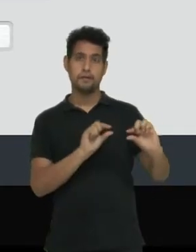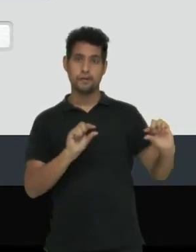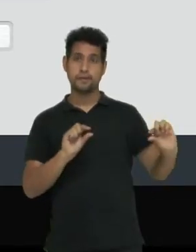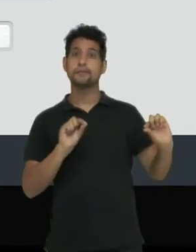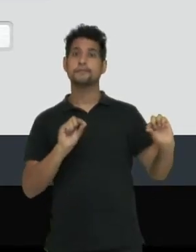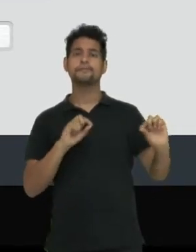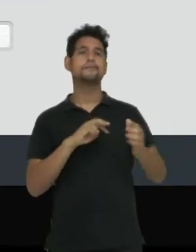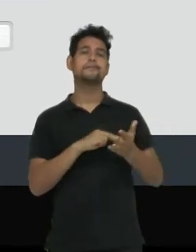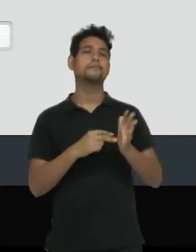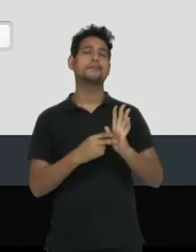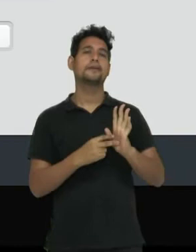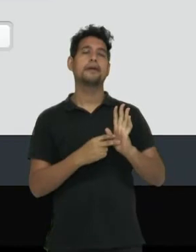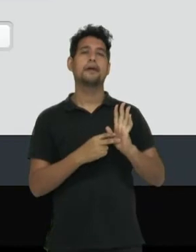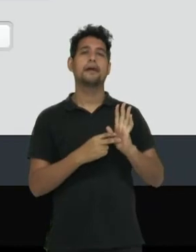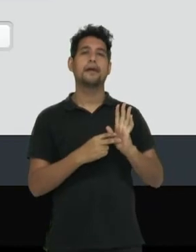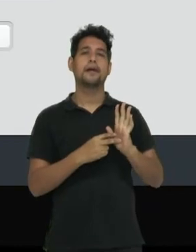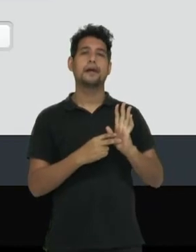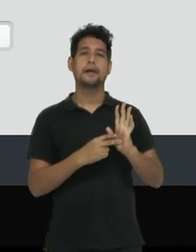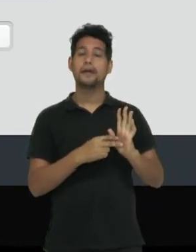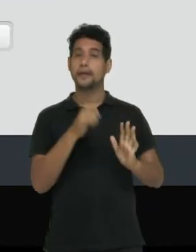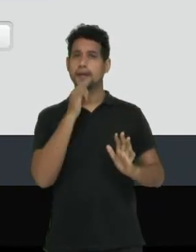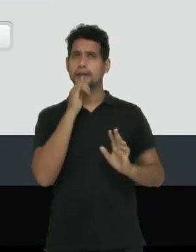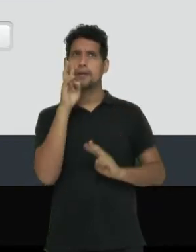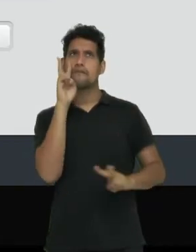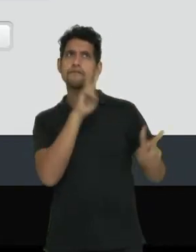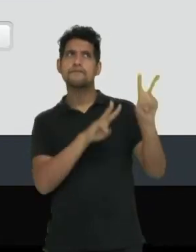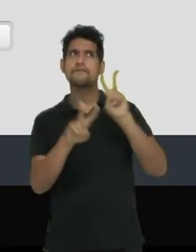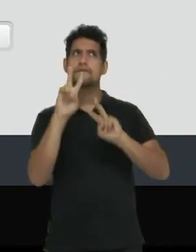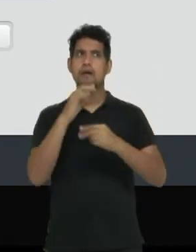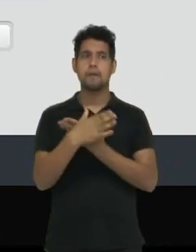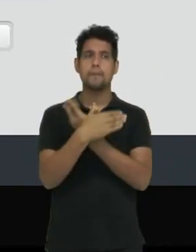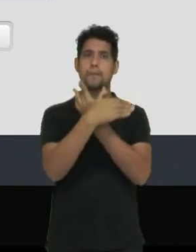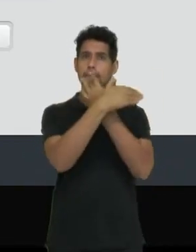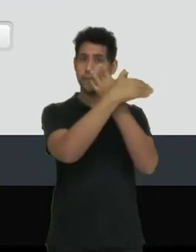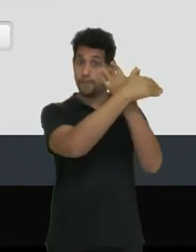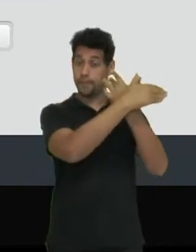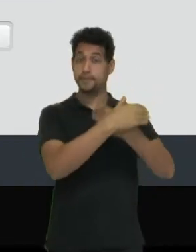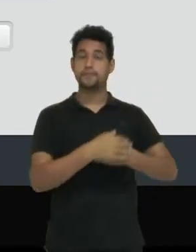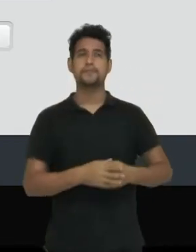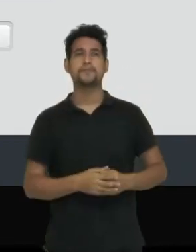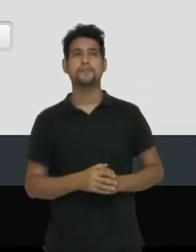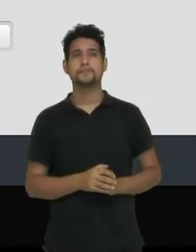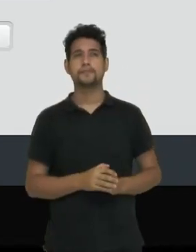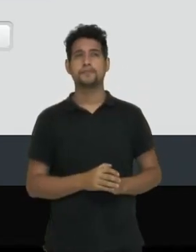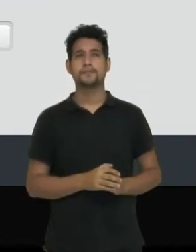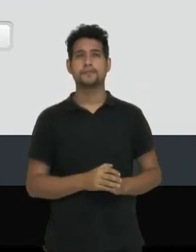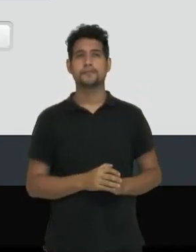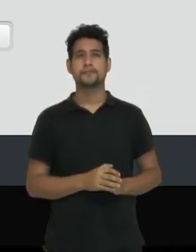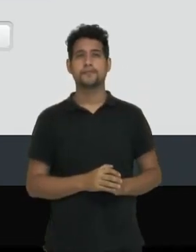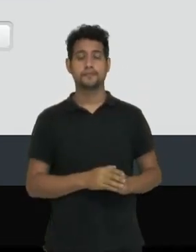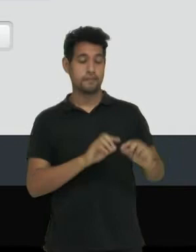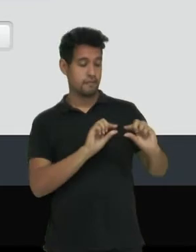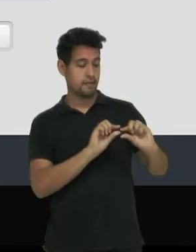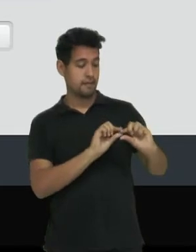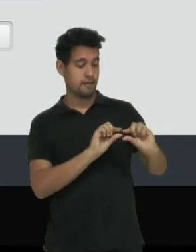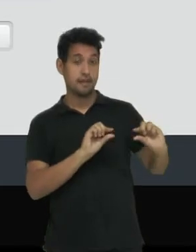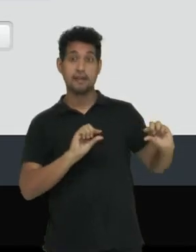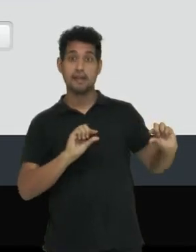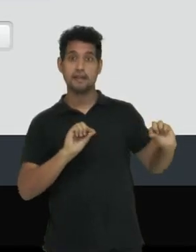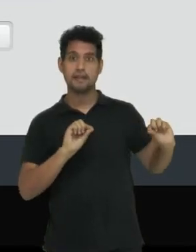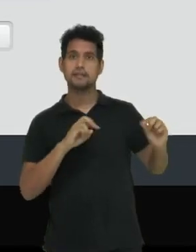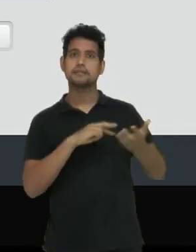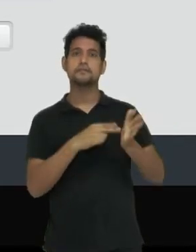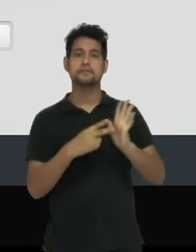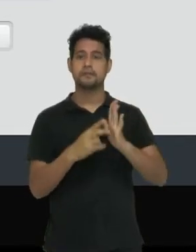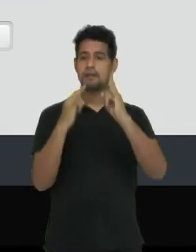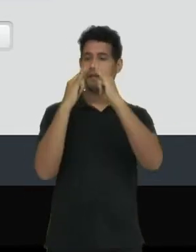Bird watching. É, a visualizar pássaros. Camping. Camping.